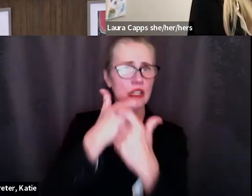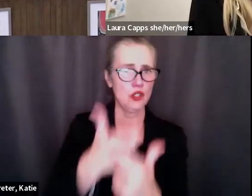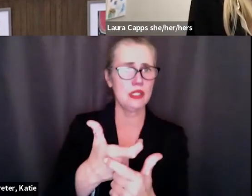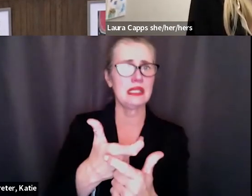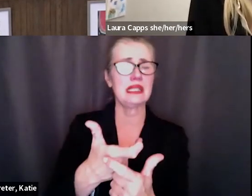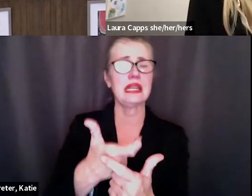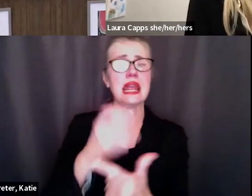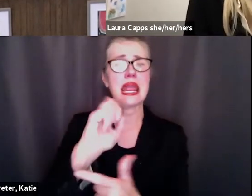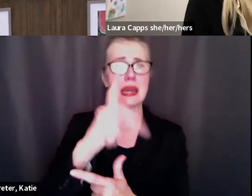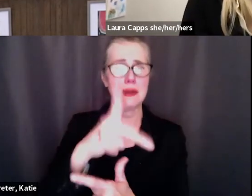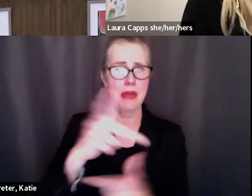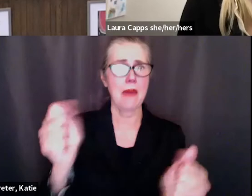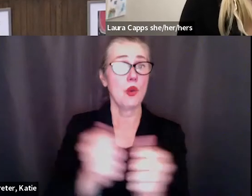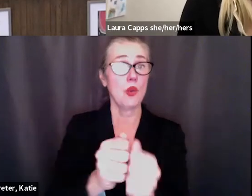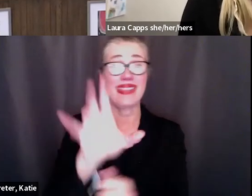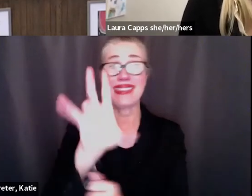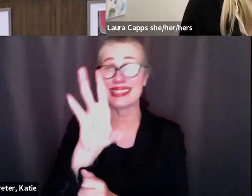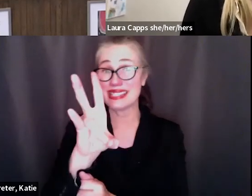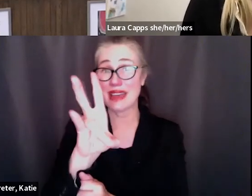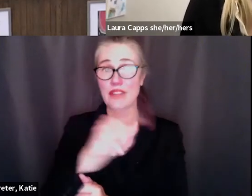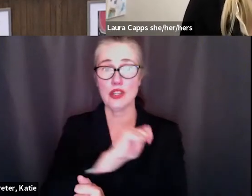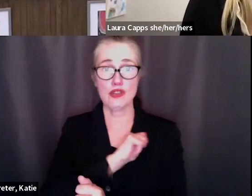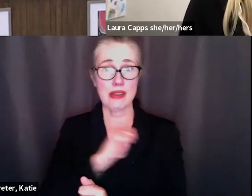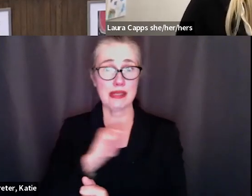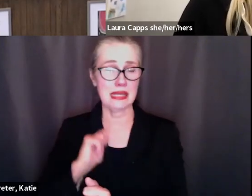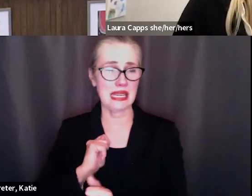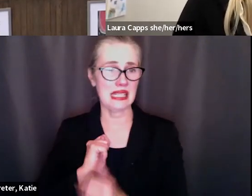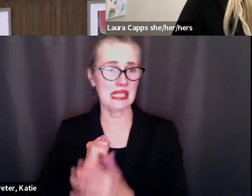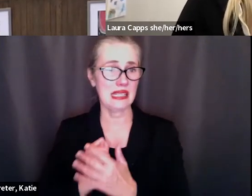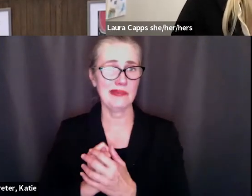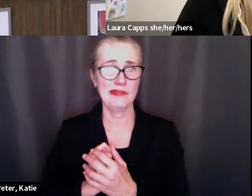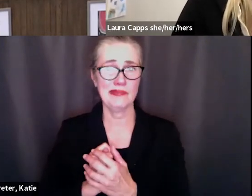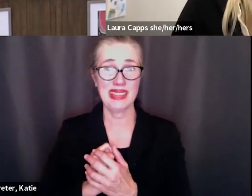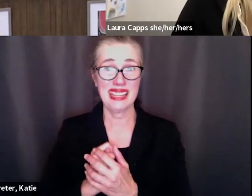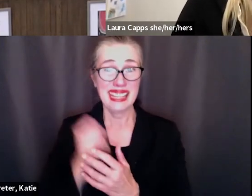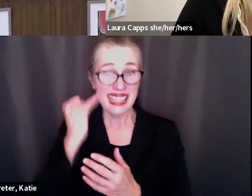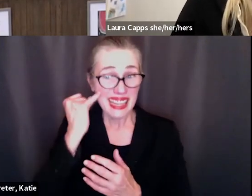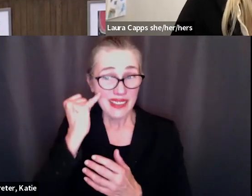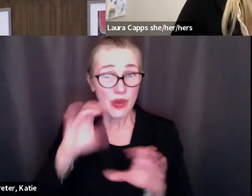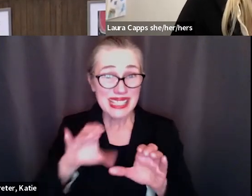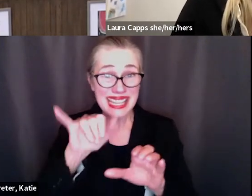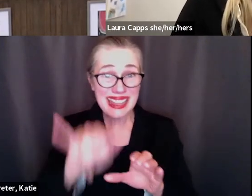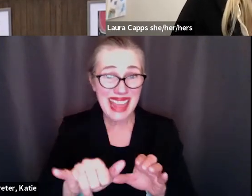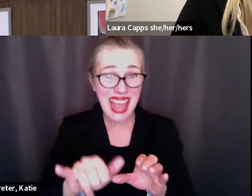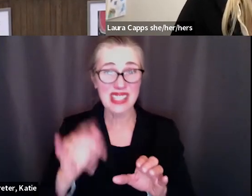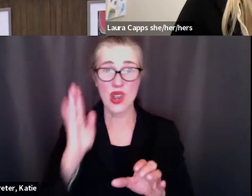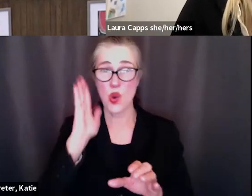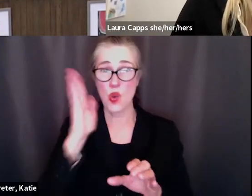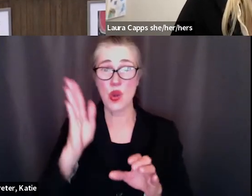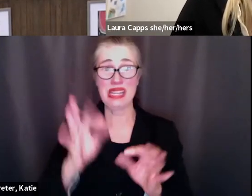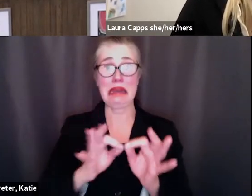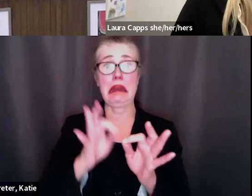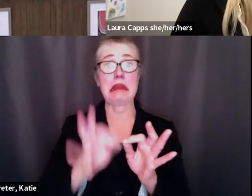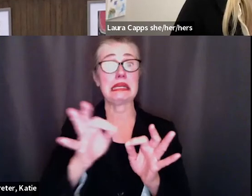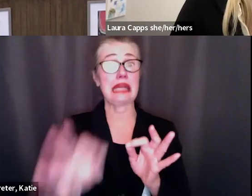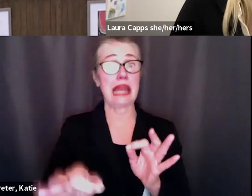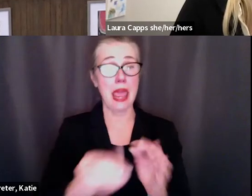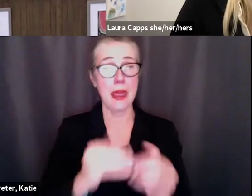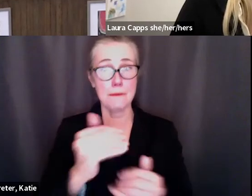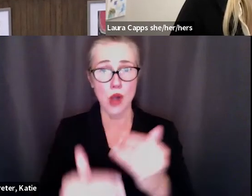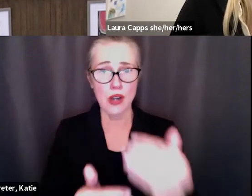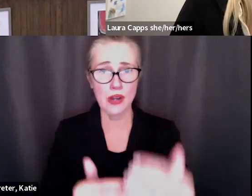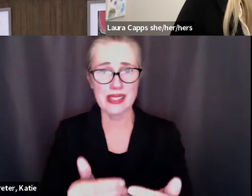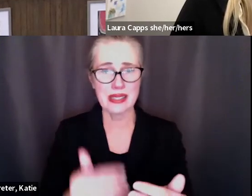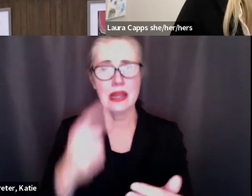wondering how how much would it delay us from progressing if we were to consider this just because i know a lot of